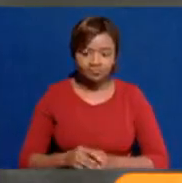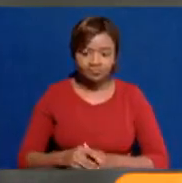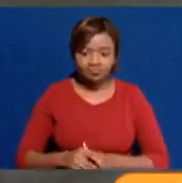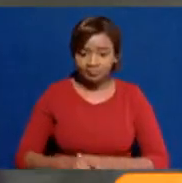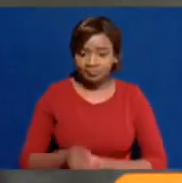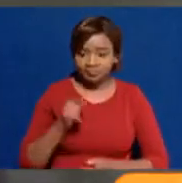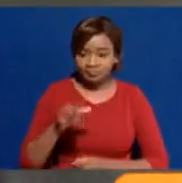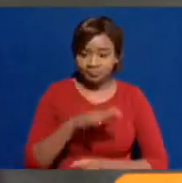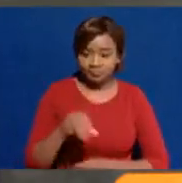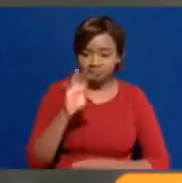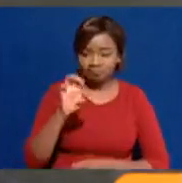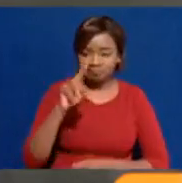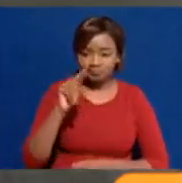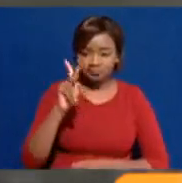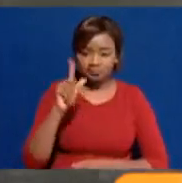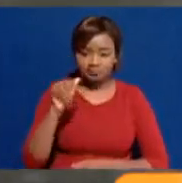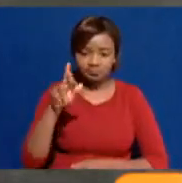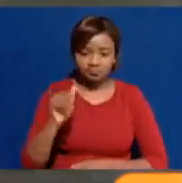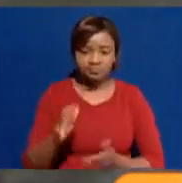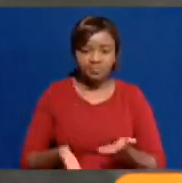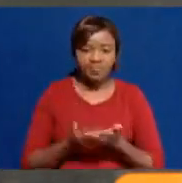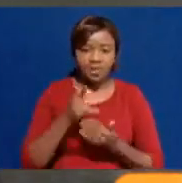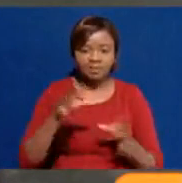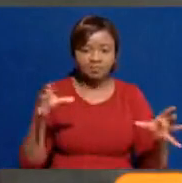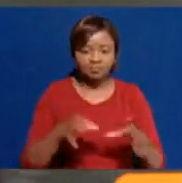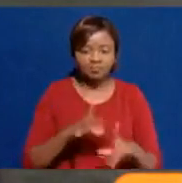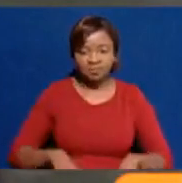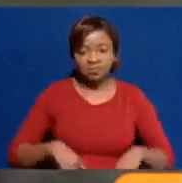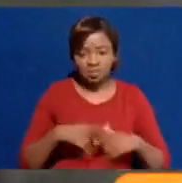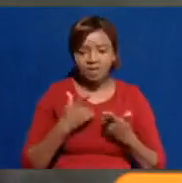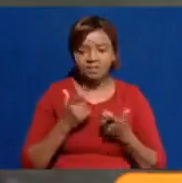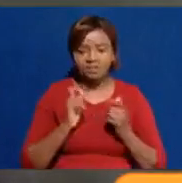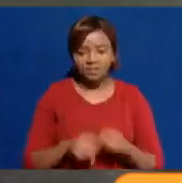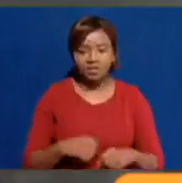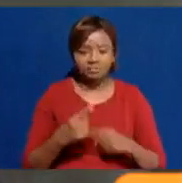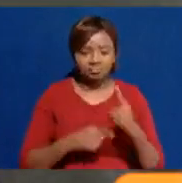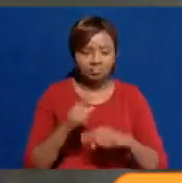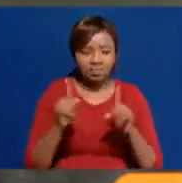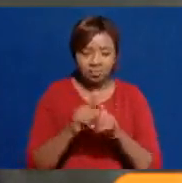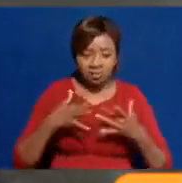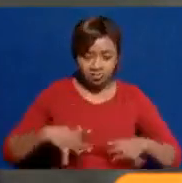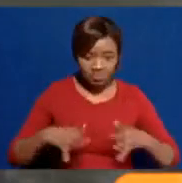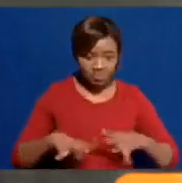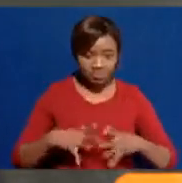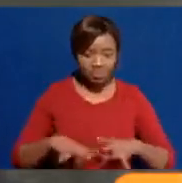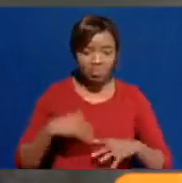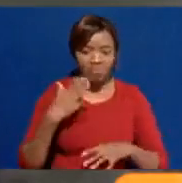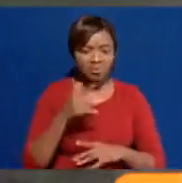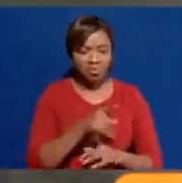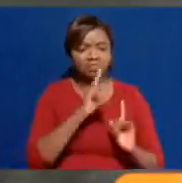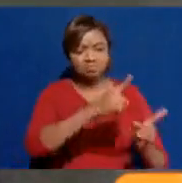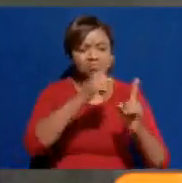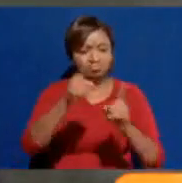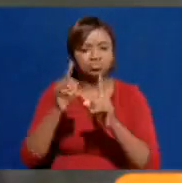Springs has injected new life to the community here, so much that the locals who are traditionally pastoralists are